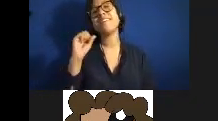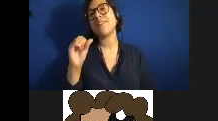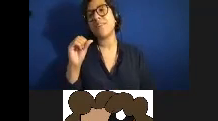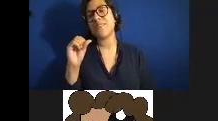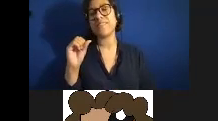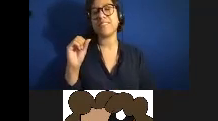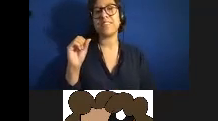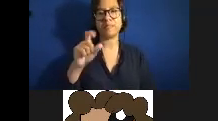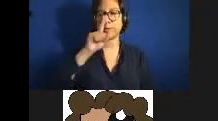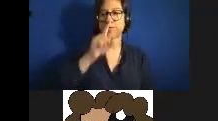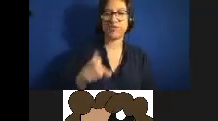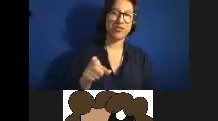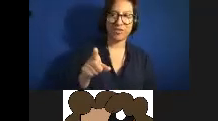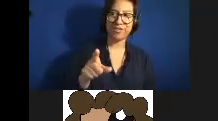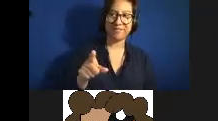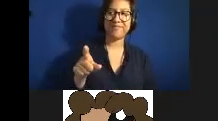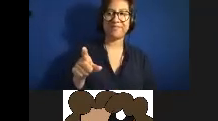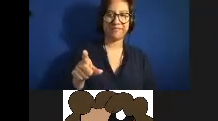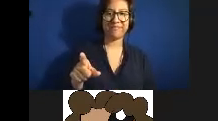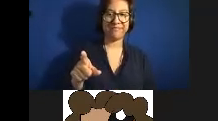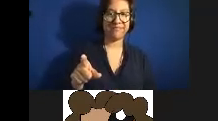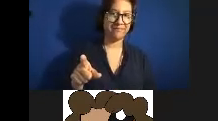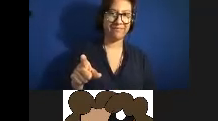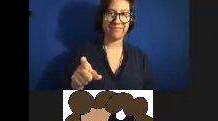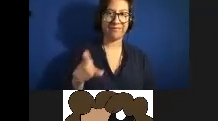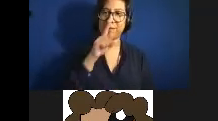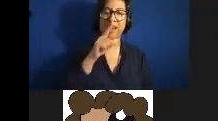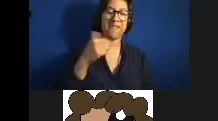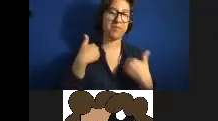So I was making sure I was, you know, taking notes that way I could, you know, hit certain points.